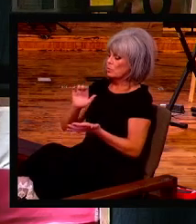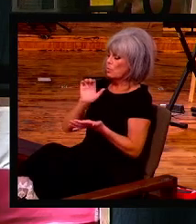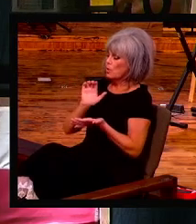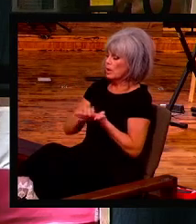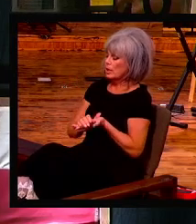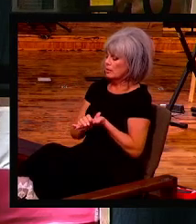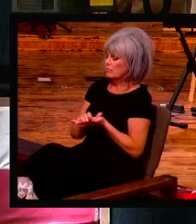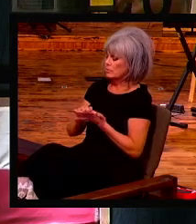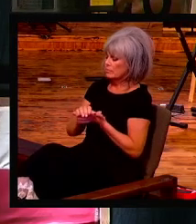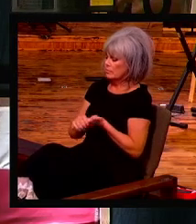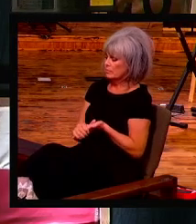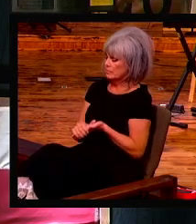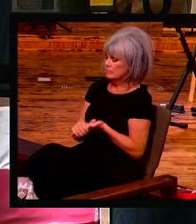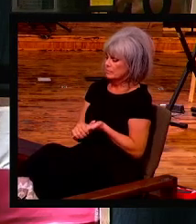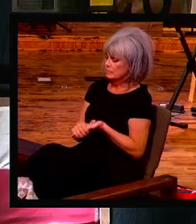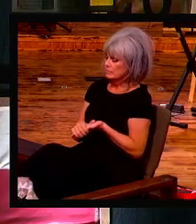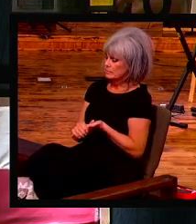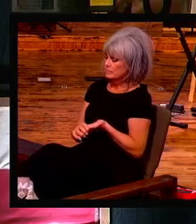sin against God?